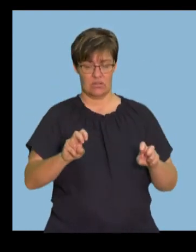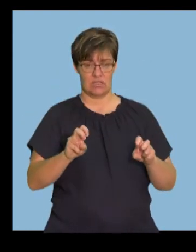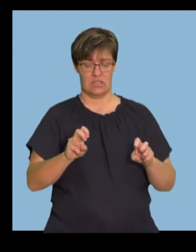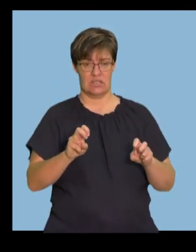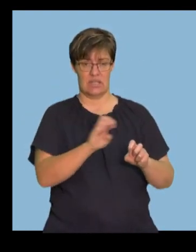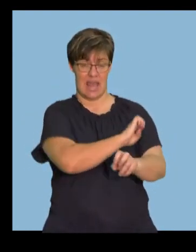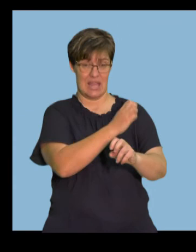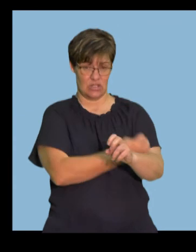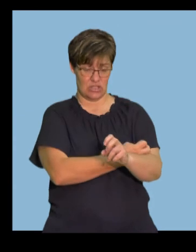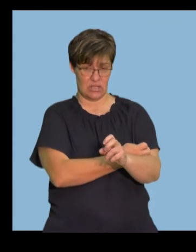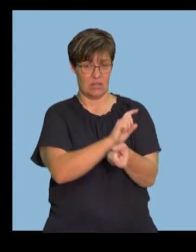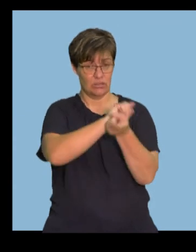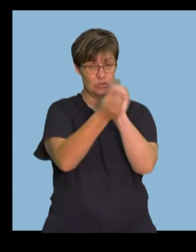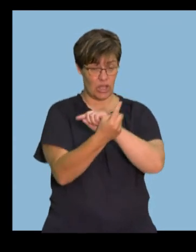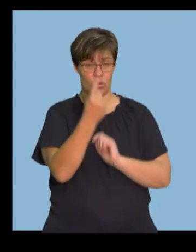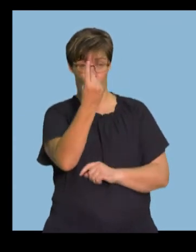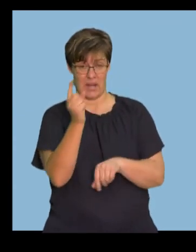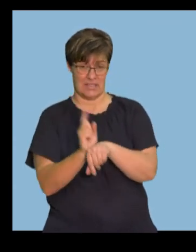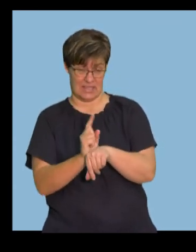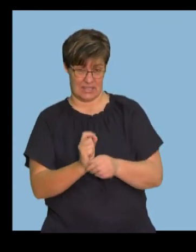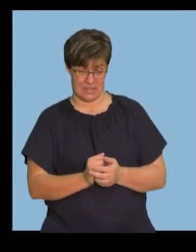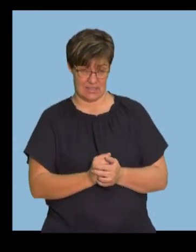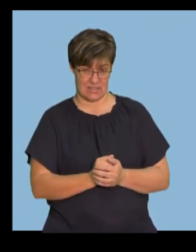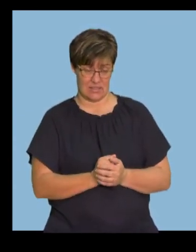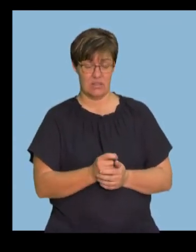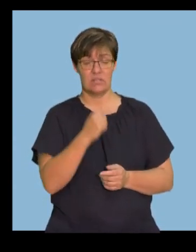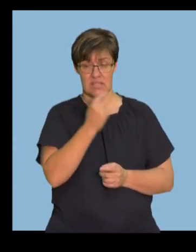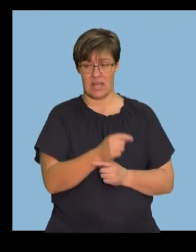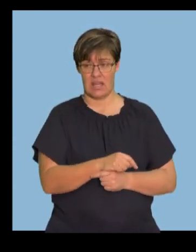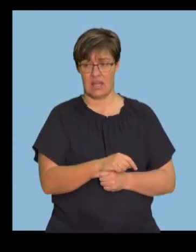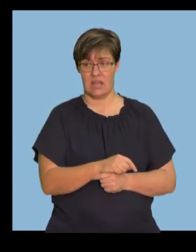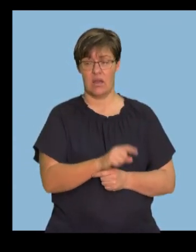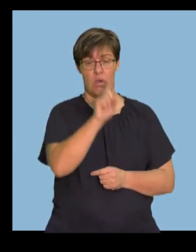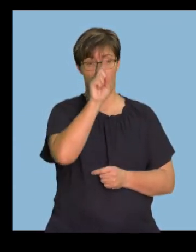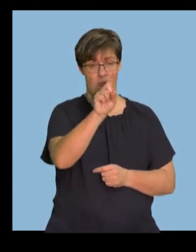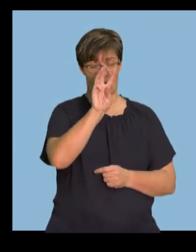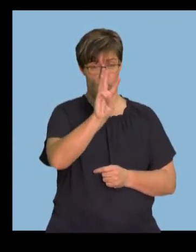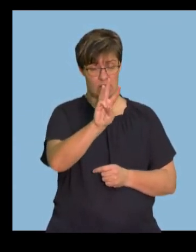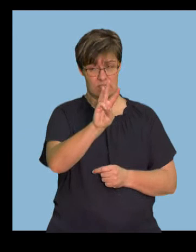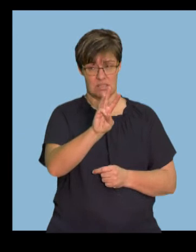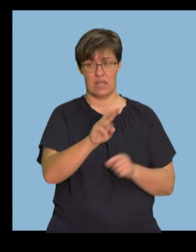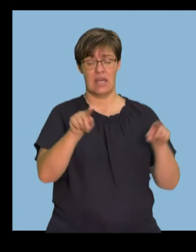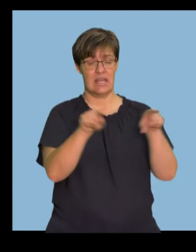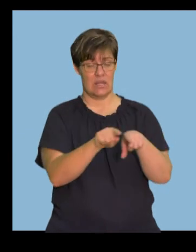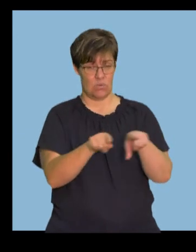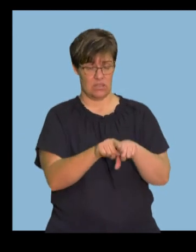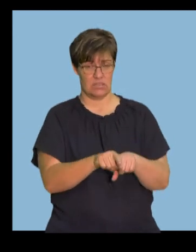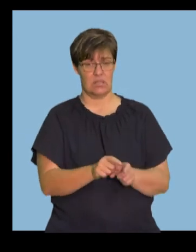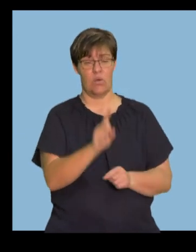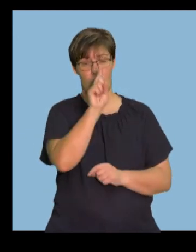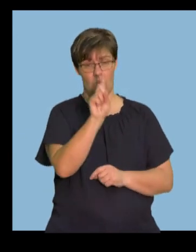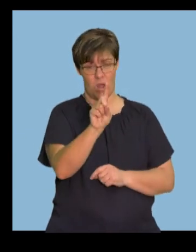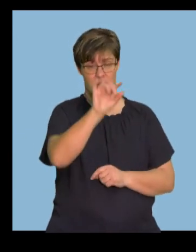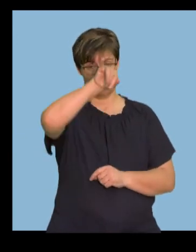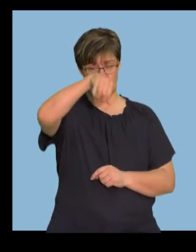energy converted per second. So mathematically, we are still saying 1 watt of electrical power is equals